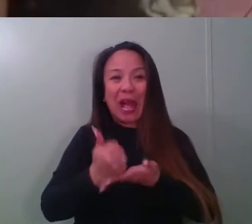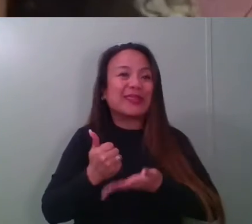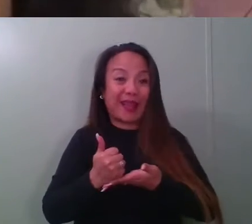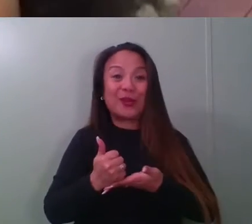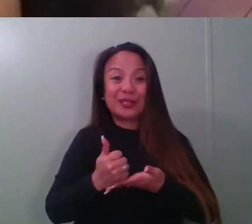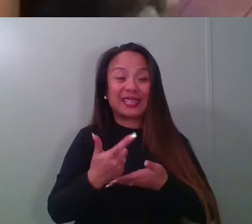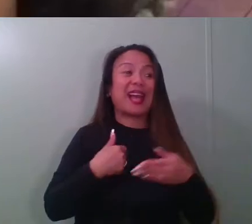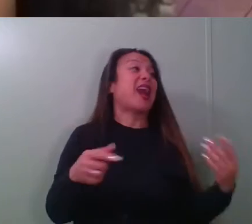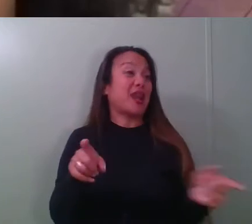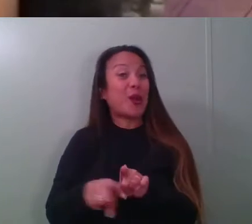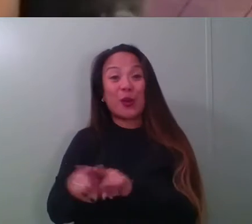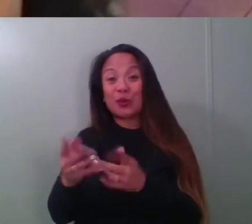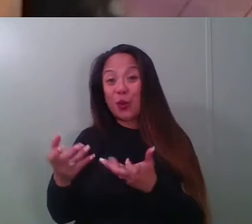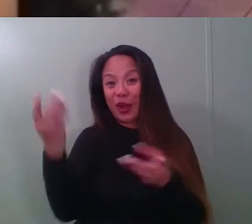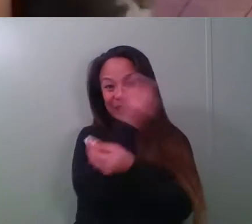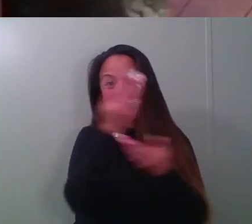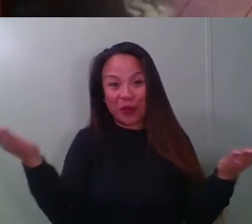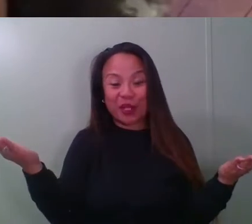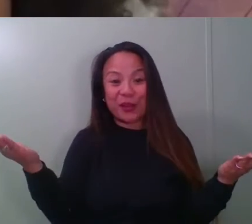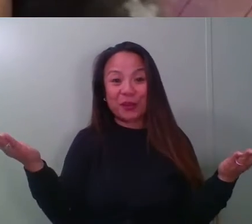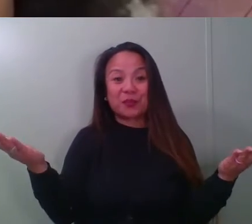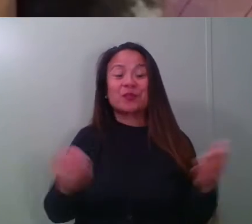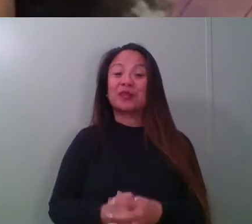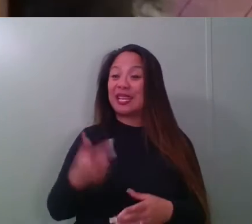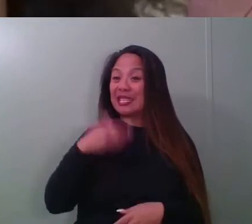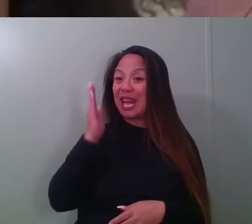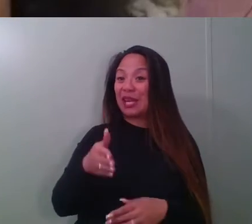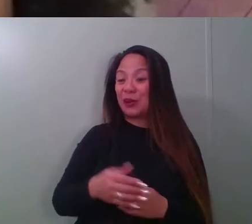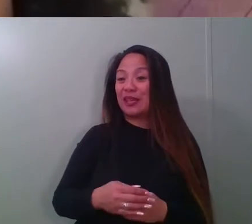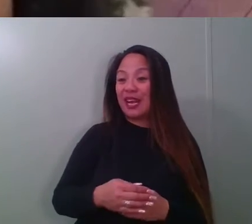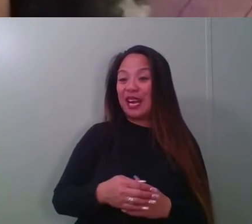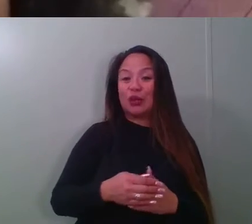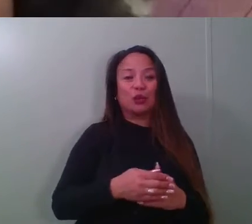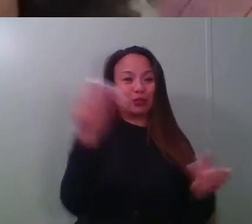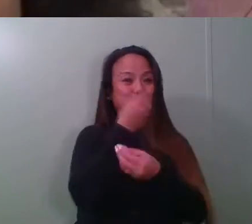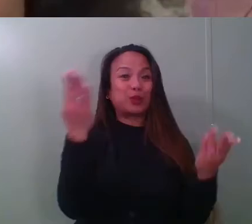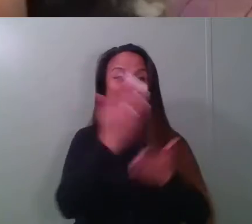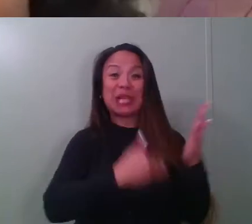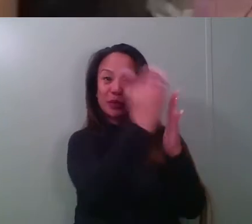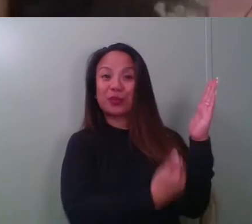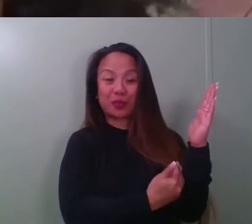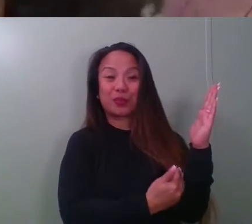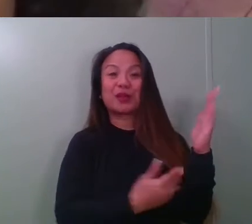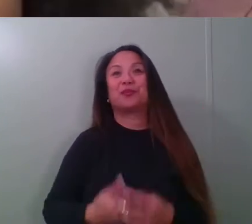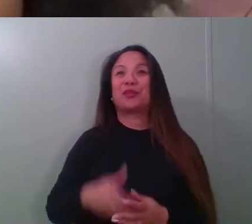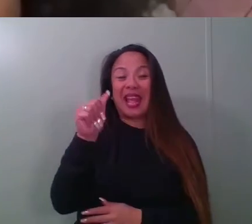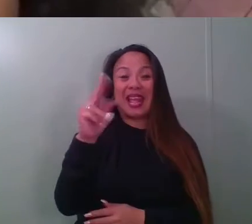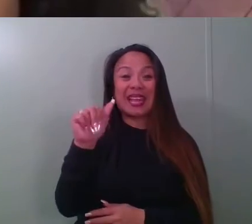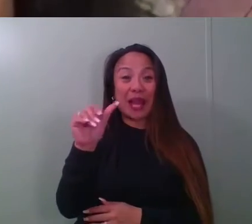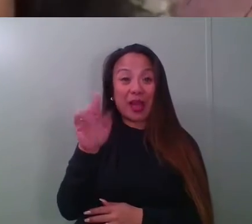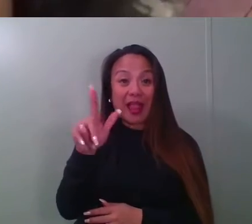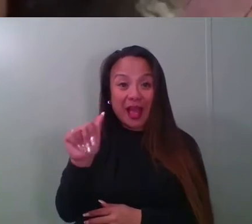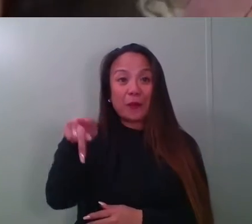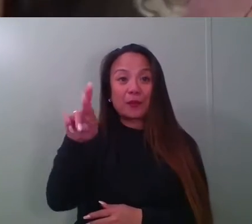have amazing folks helping out with this, which I also want to share with you. And I'm going to go through some of